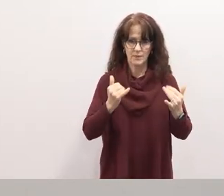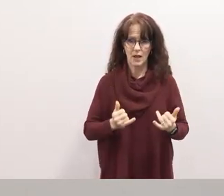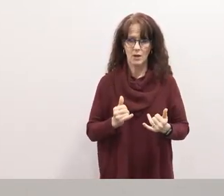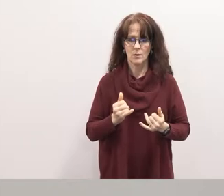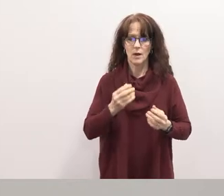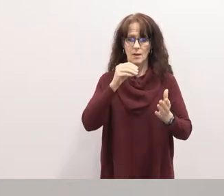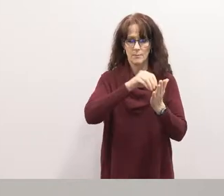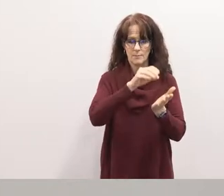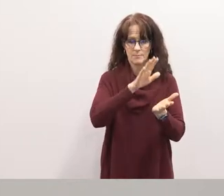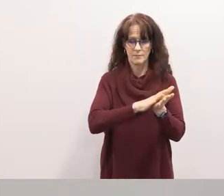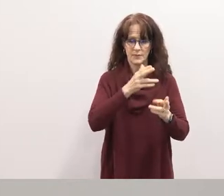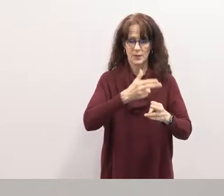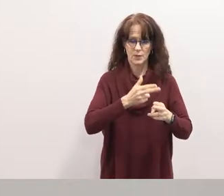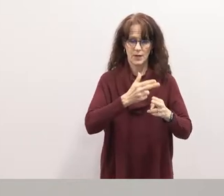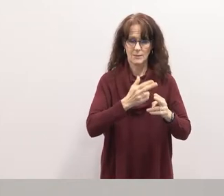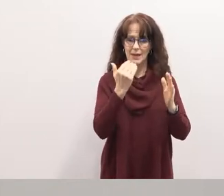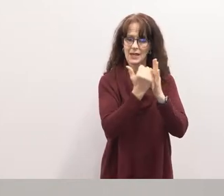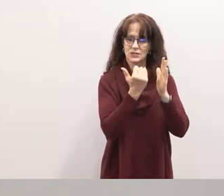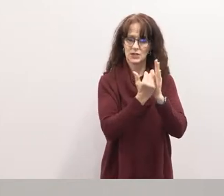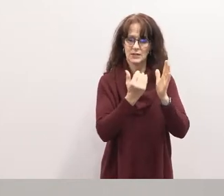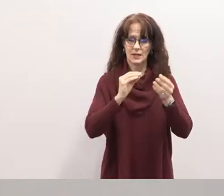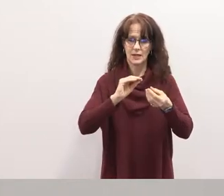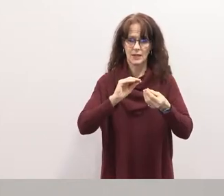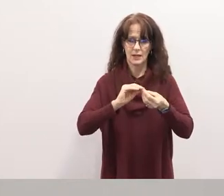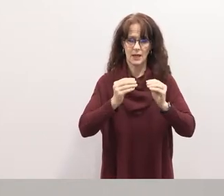name and the agenda item you wish to address.